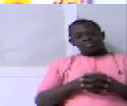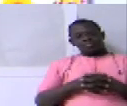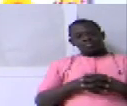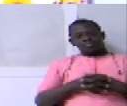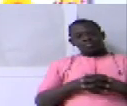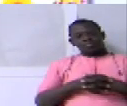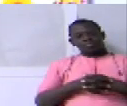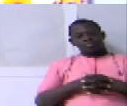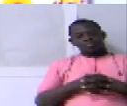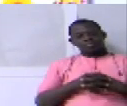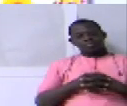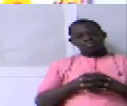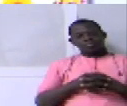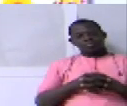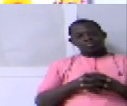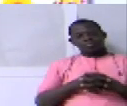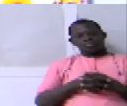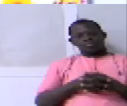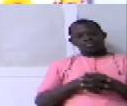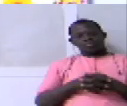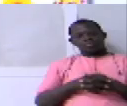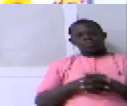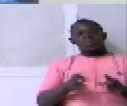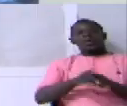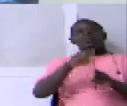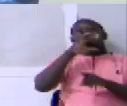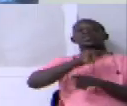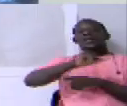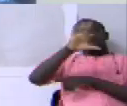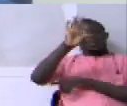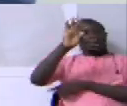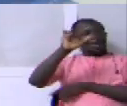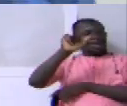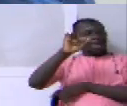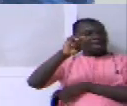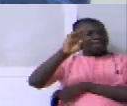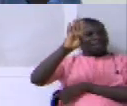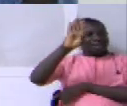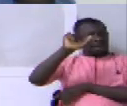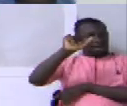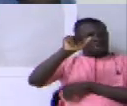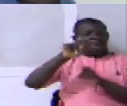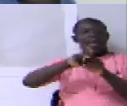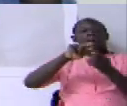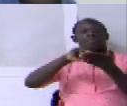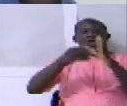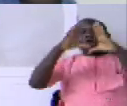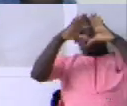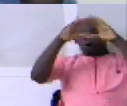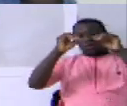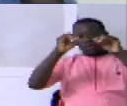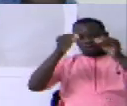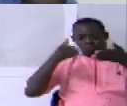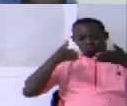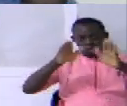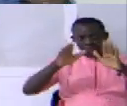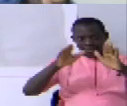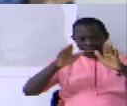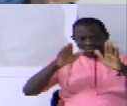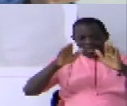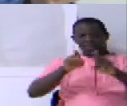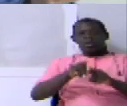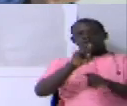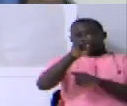ko nte mallondi soto koto pour kafo. Mr. Tamba. Yes, sir. That is the official line. Welem office la karote.